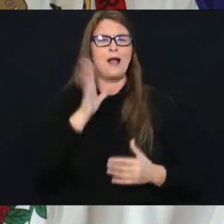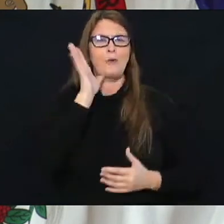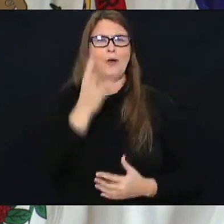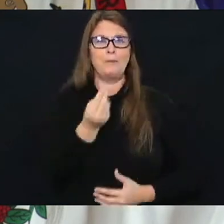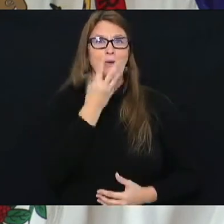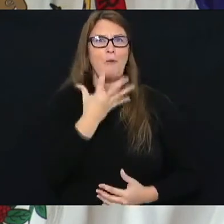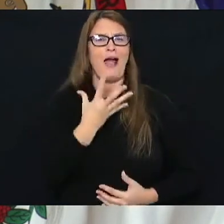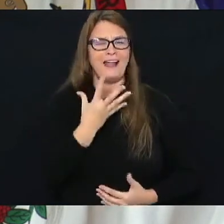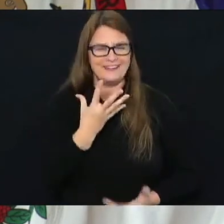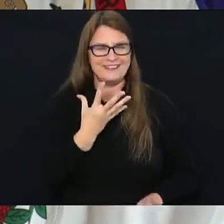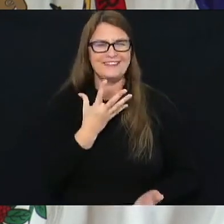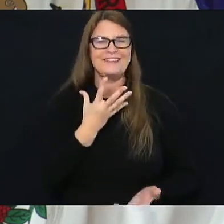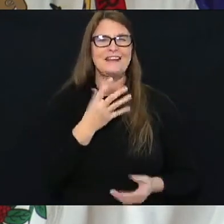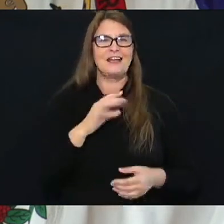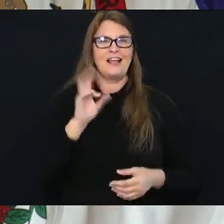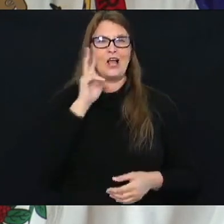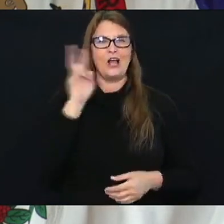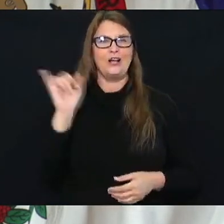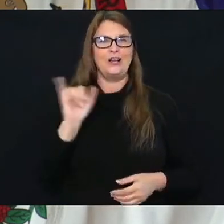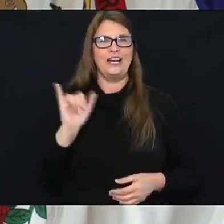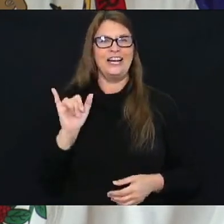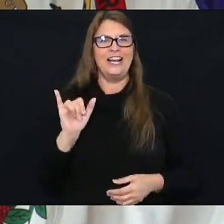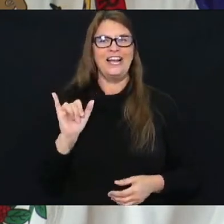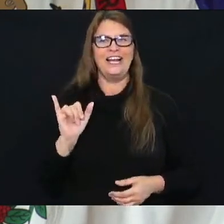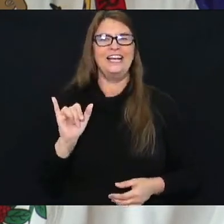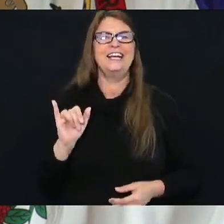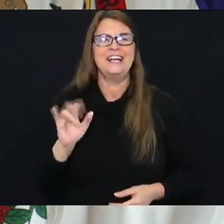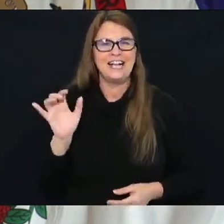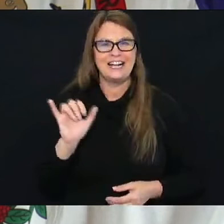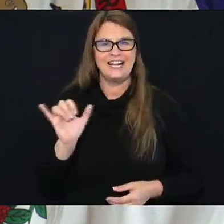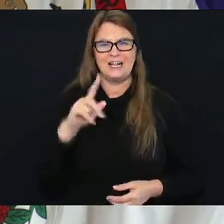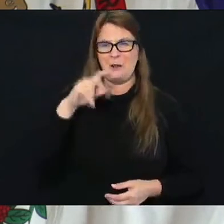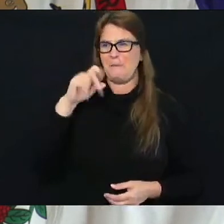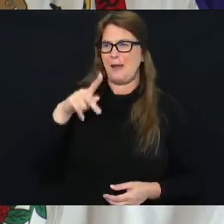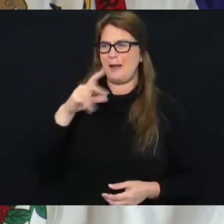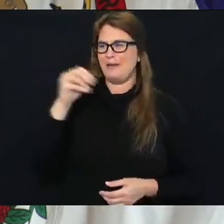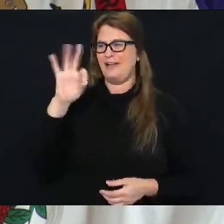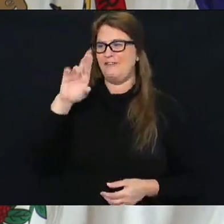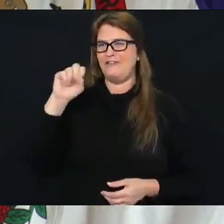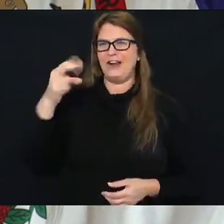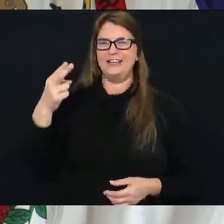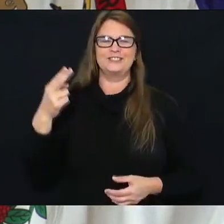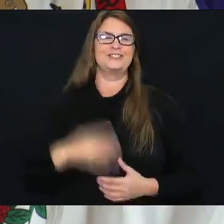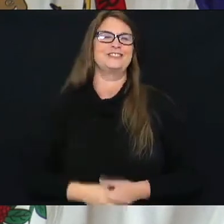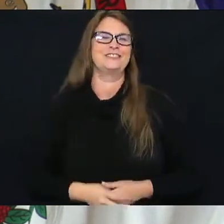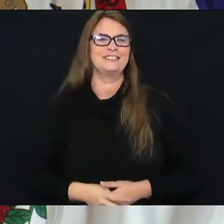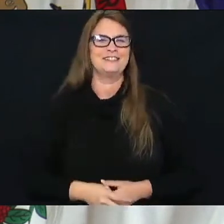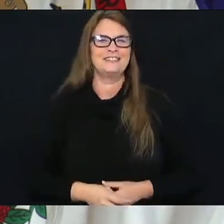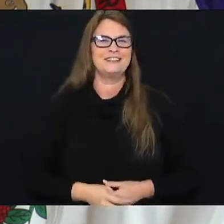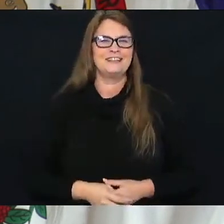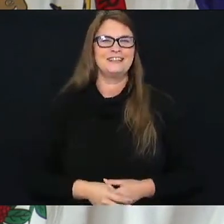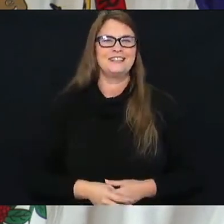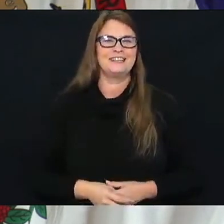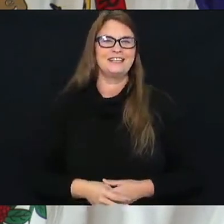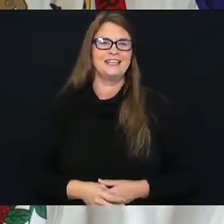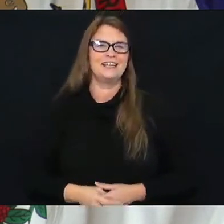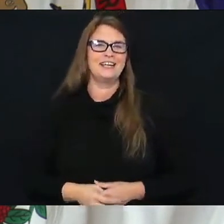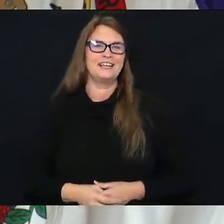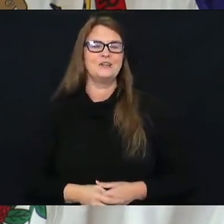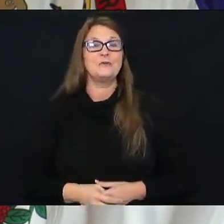then I'm going to look like Poppin' Fresh or something like that, to tell you the truth. But with all that being